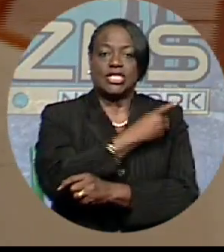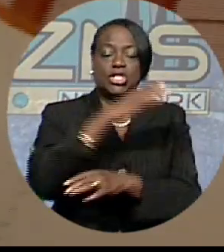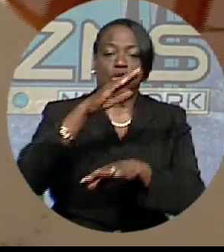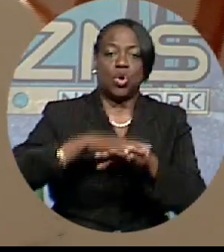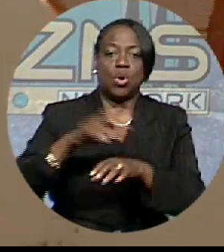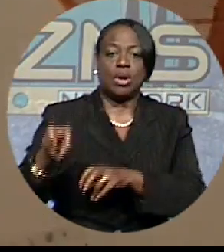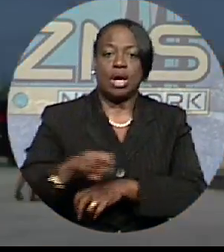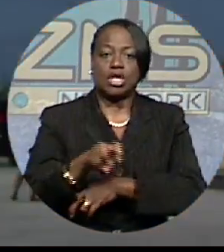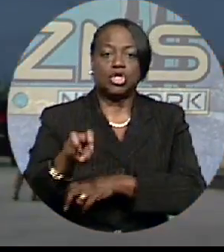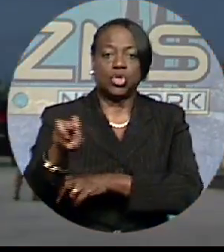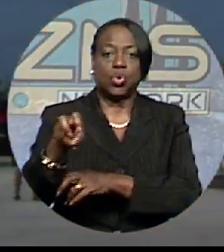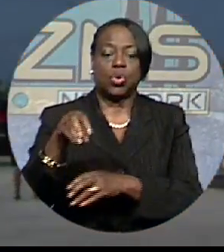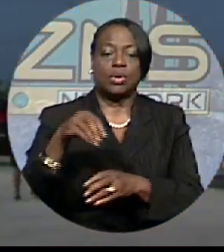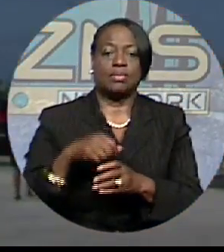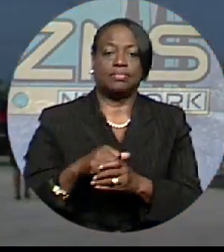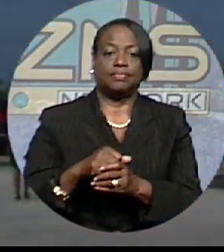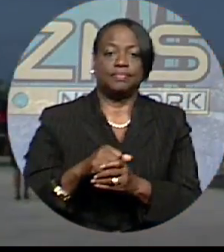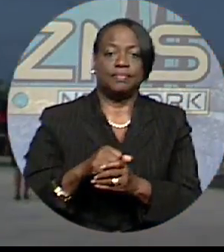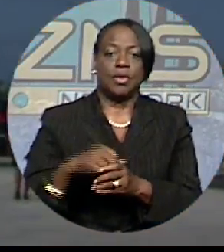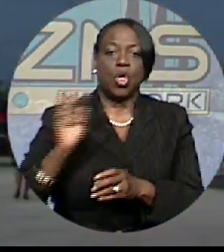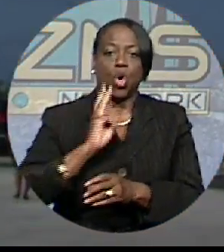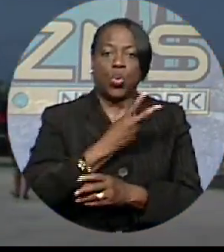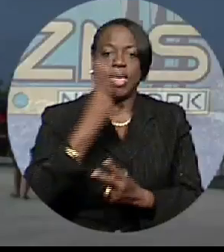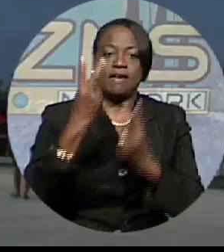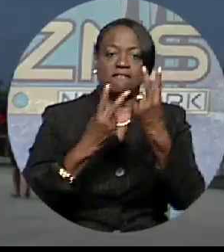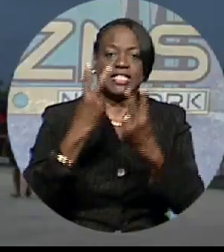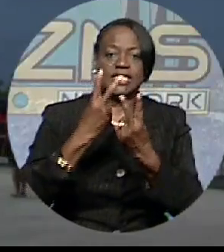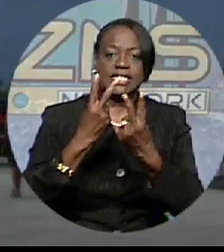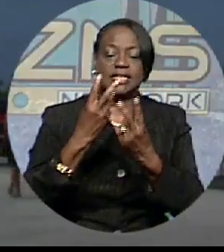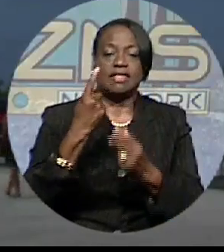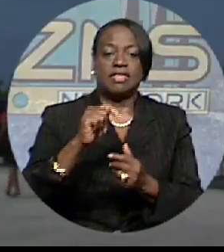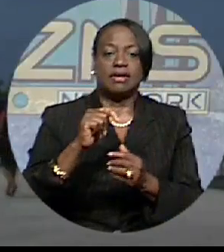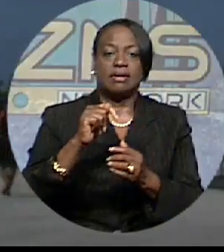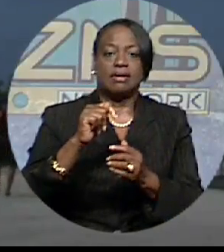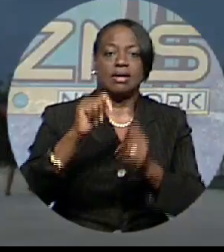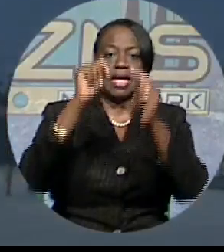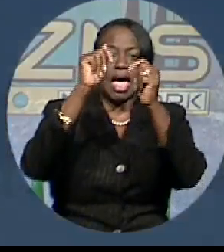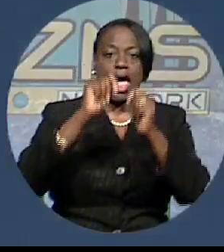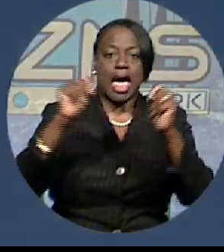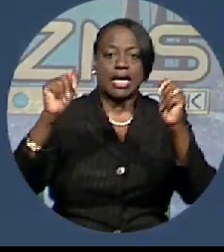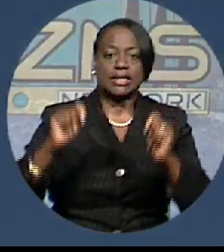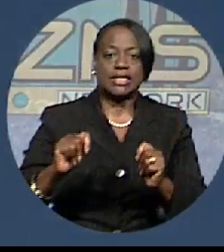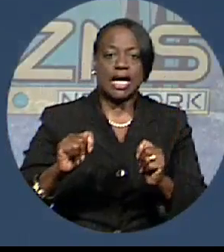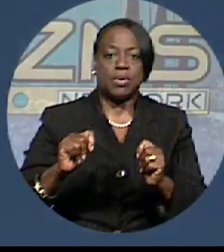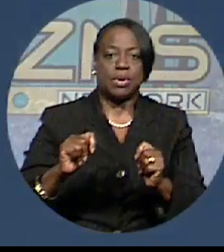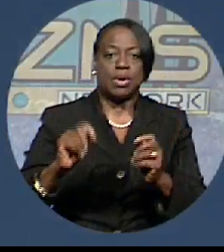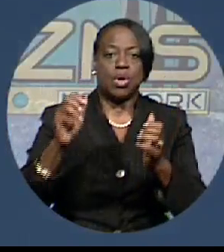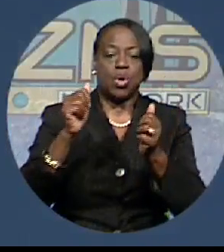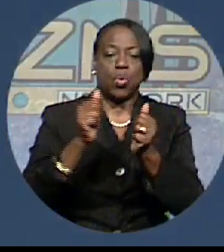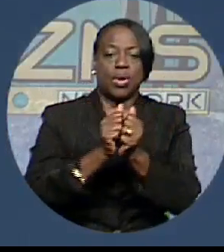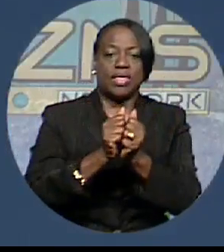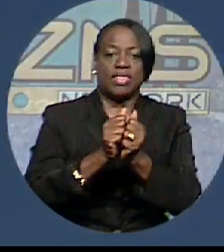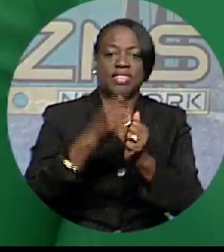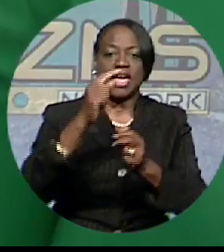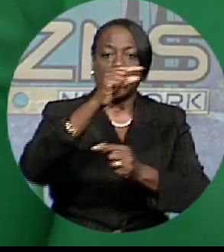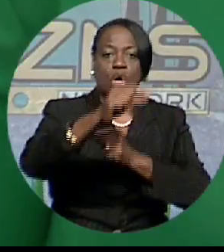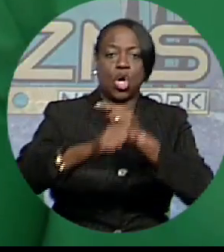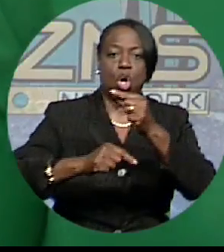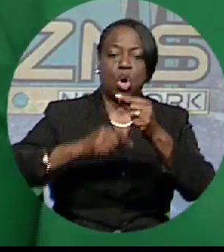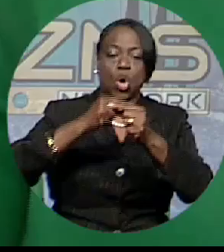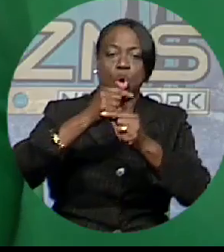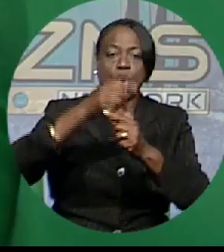in aviation. We visited the tower with that sort of globe-like top to